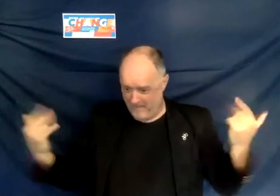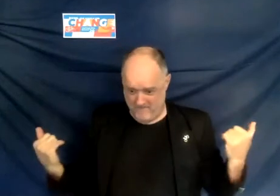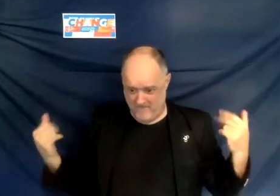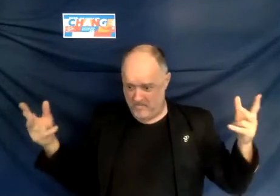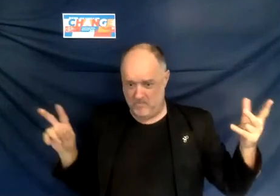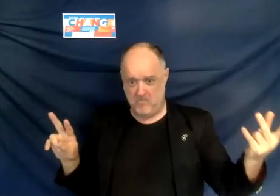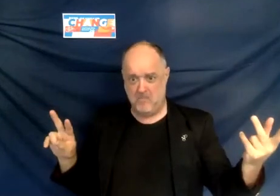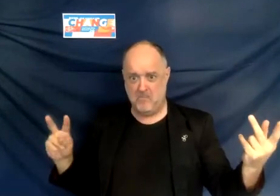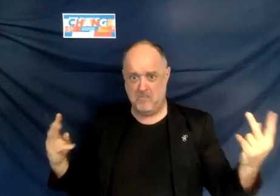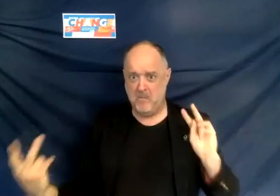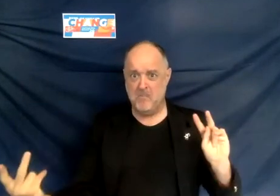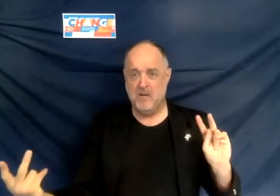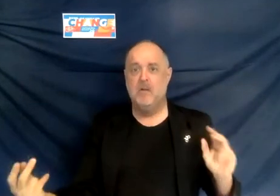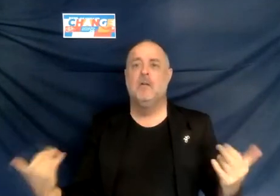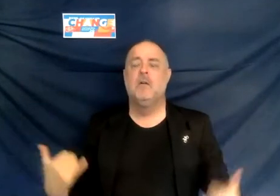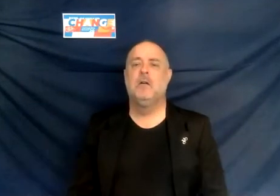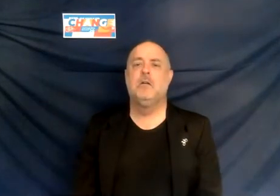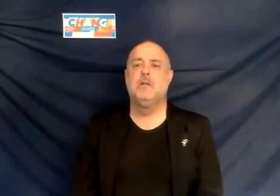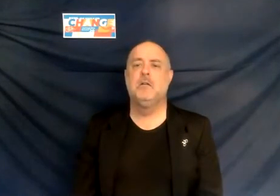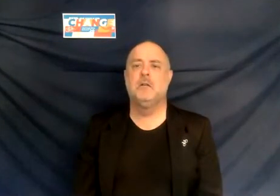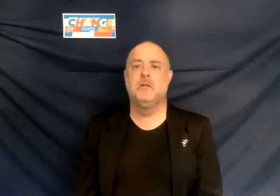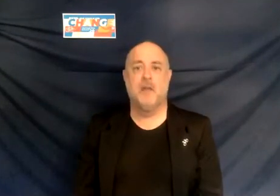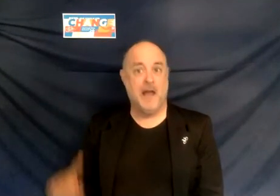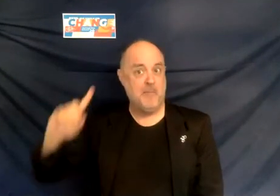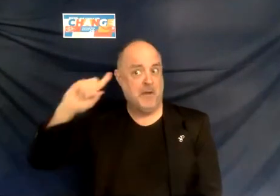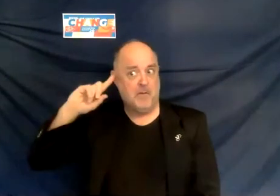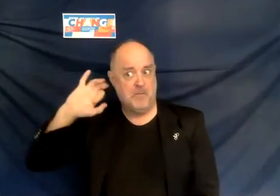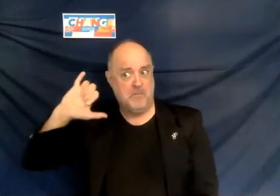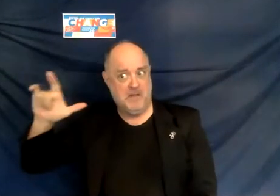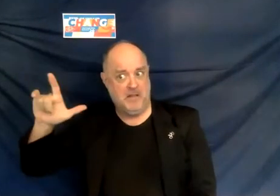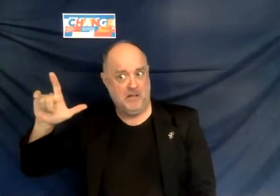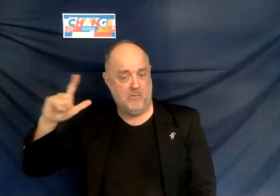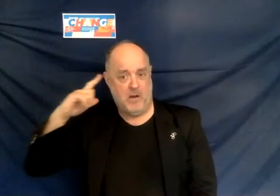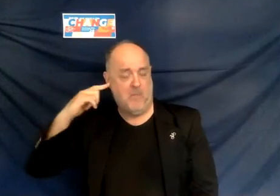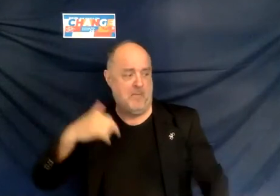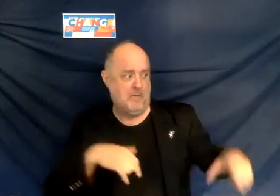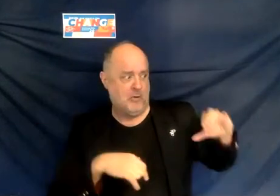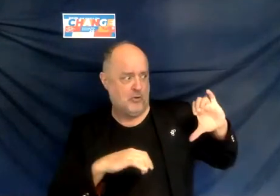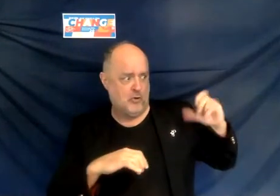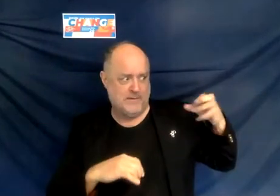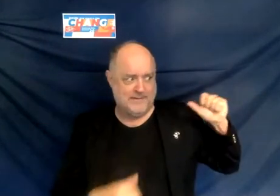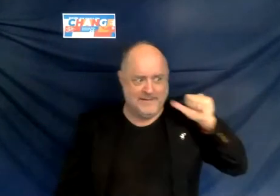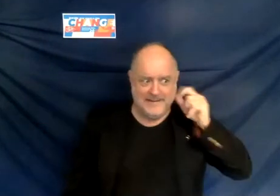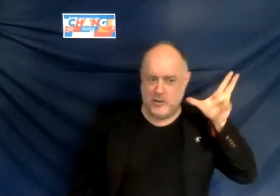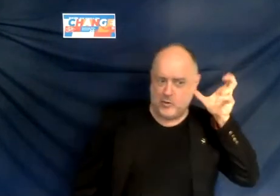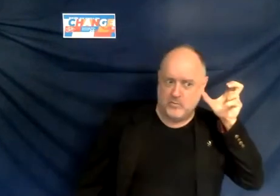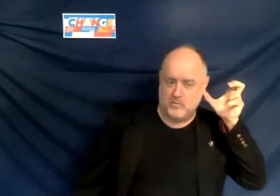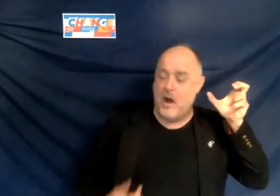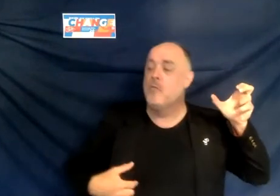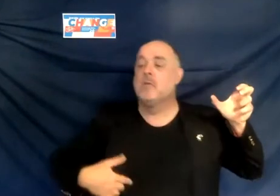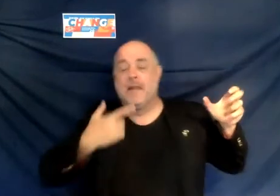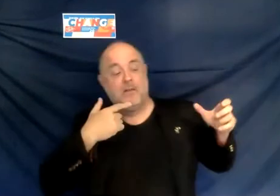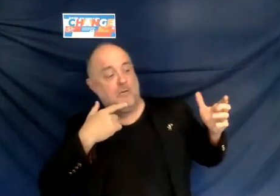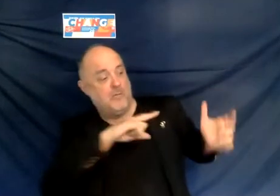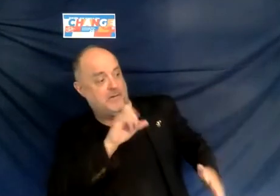I'm gonna quickly, I'll let everyone know. So I'm hearing what Bill is saying, but Chris unfortunately is not, because we only have one of these earpieces. So I'm gonna repeat the question to